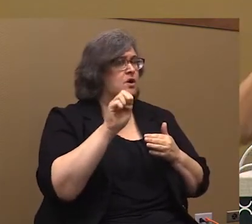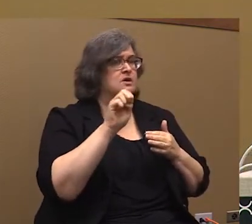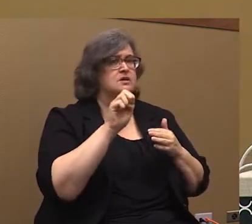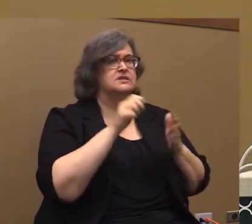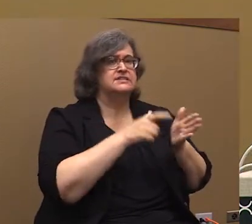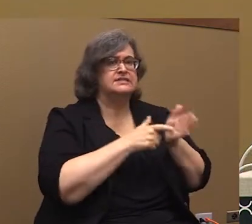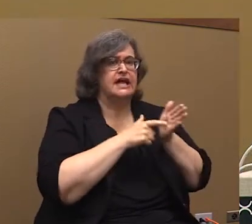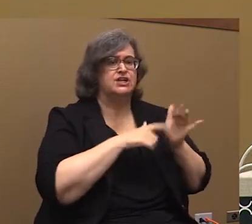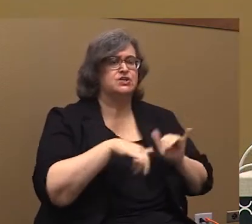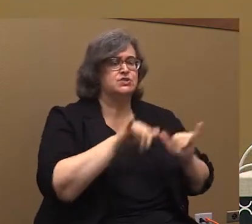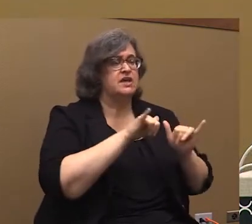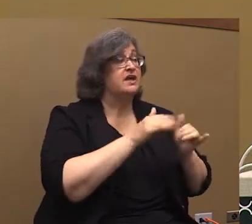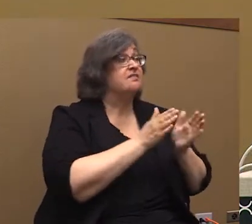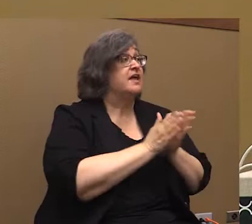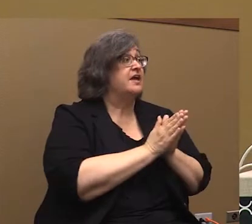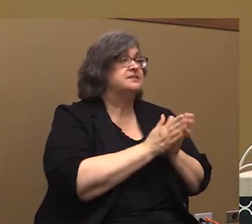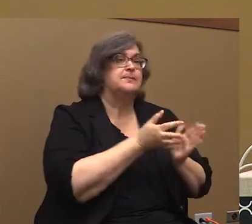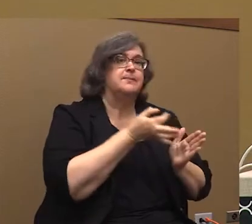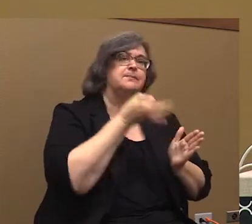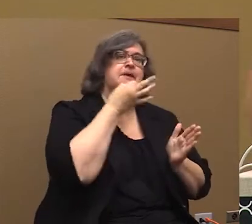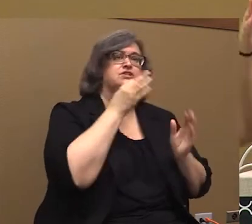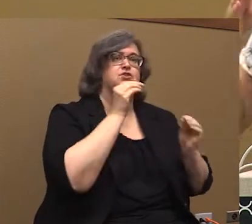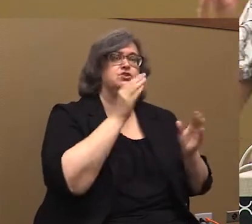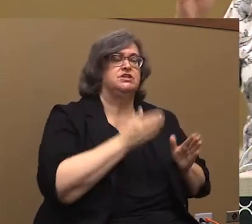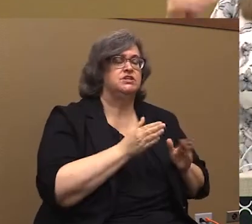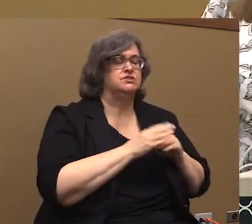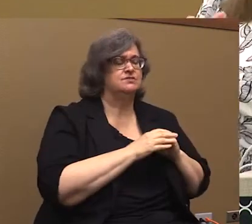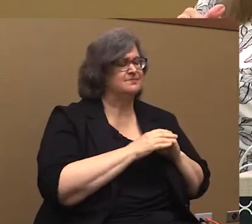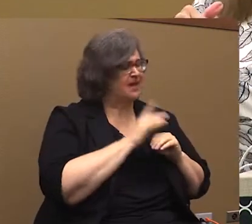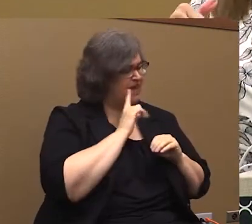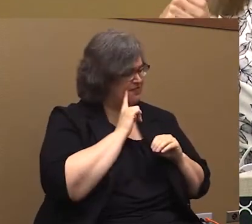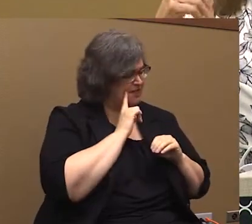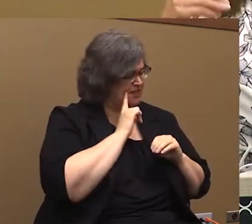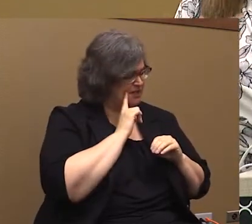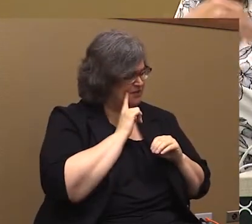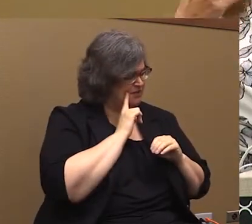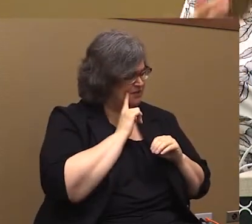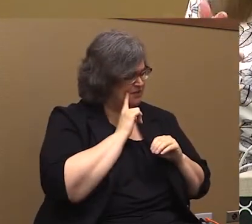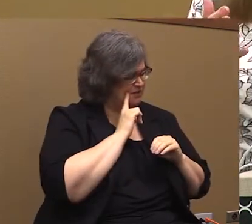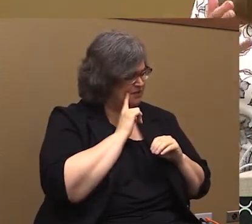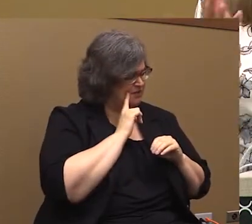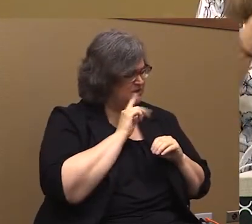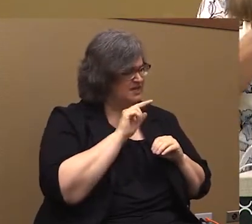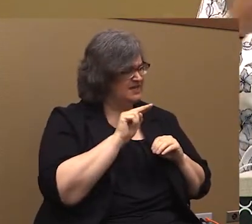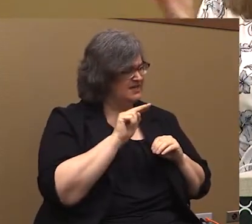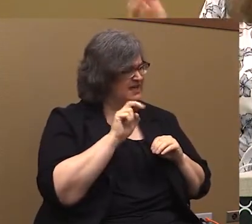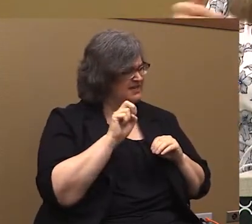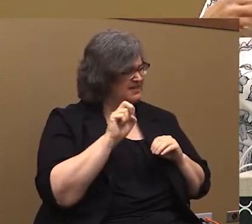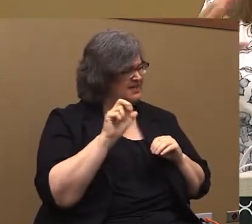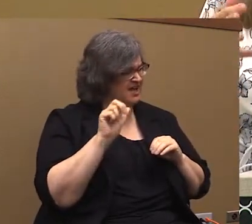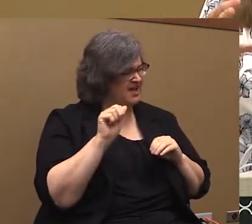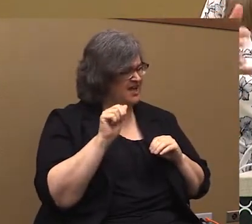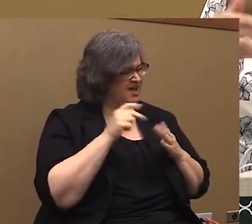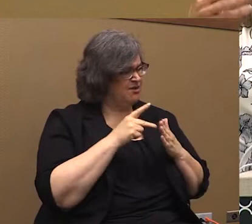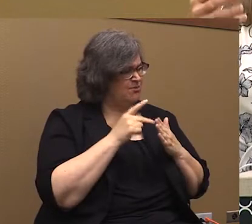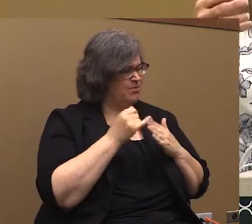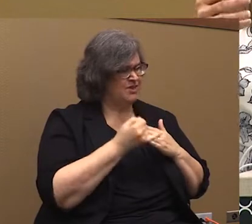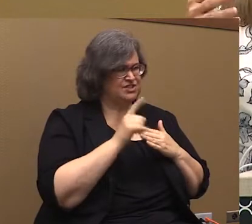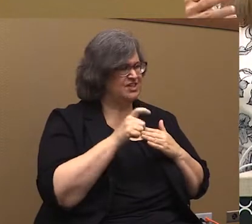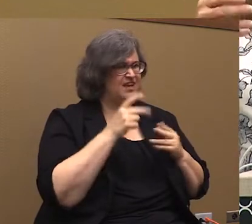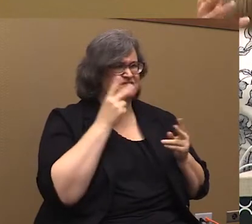of the Common Core standards and they asked master teachers they had